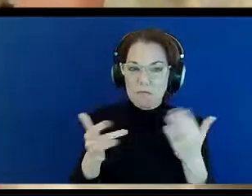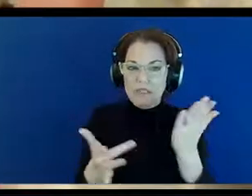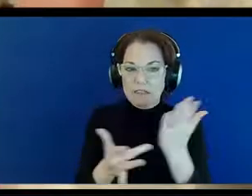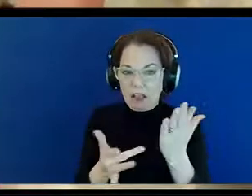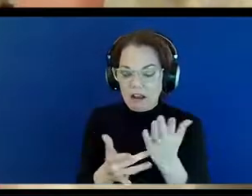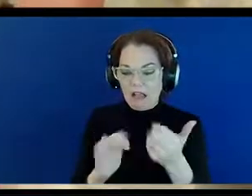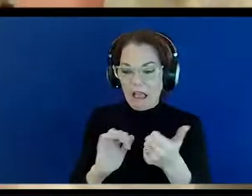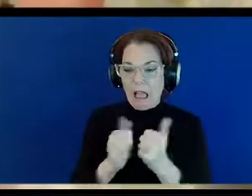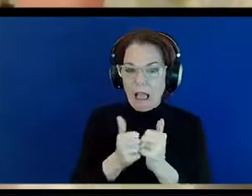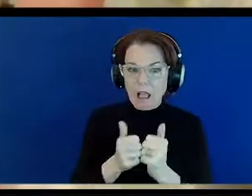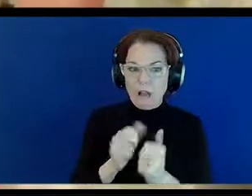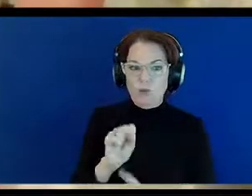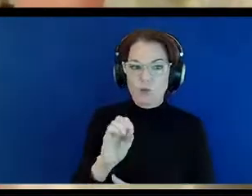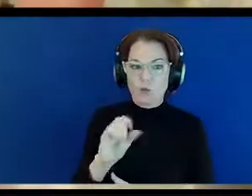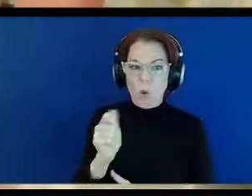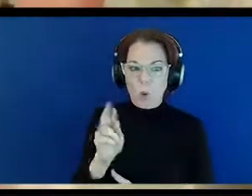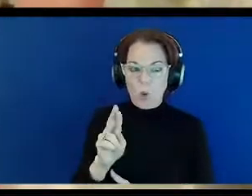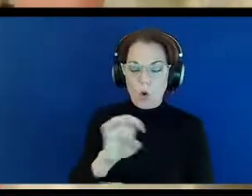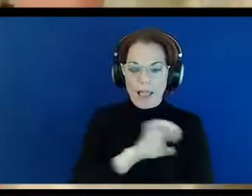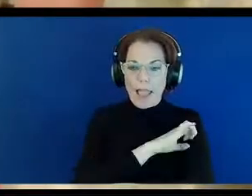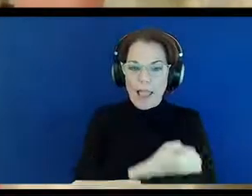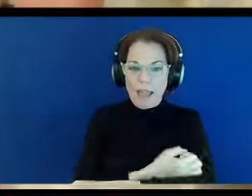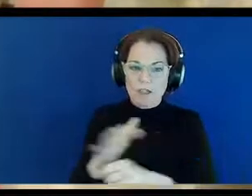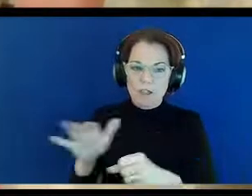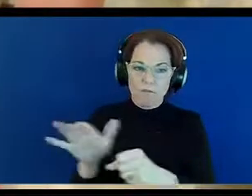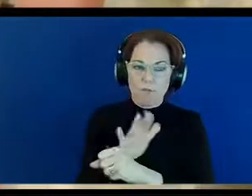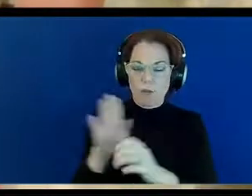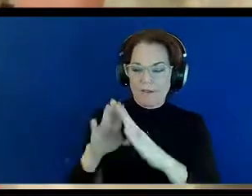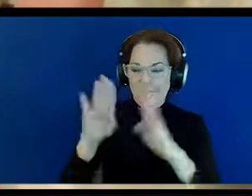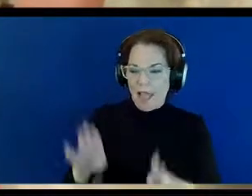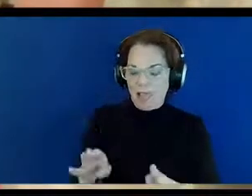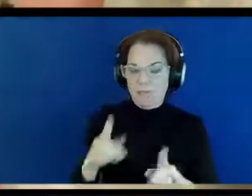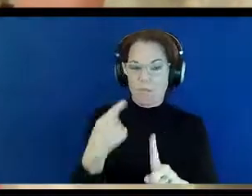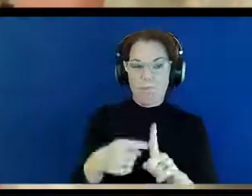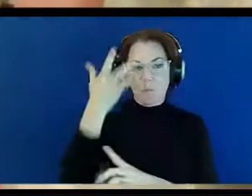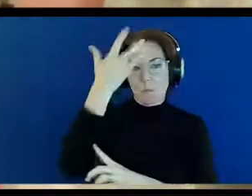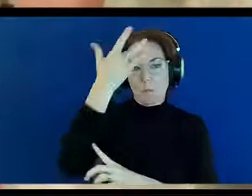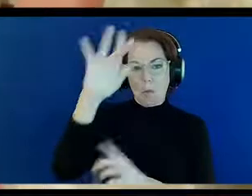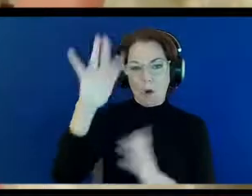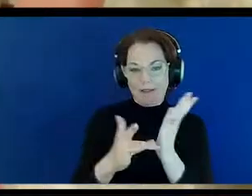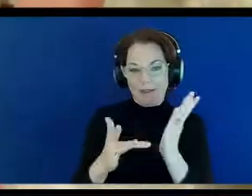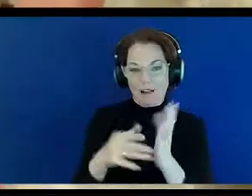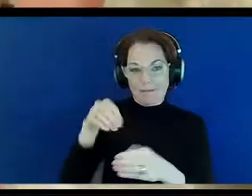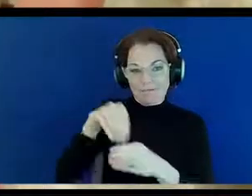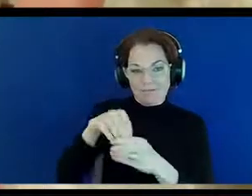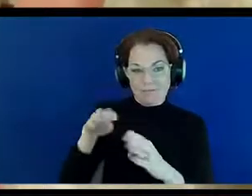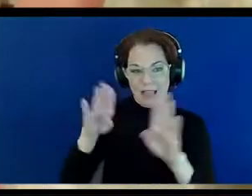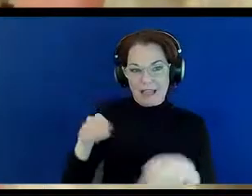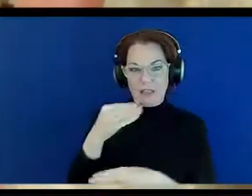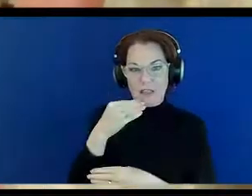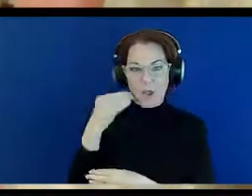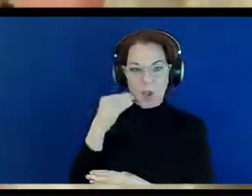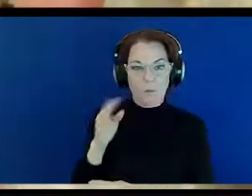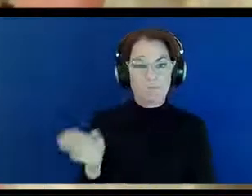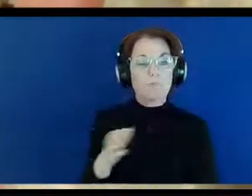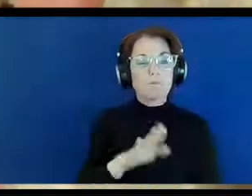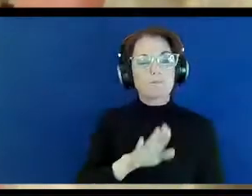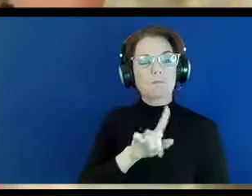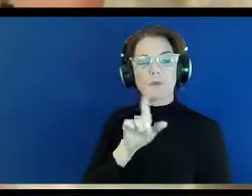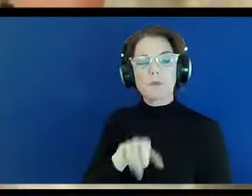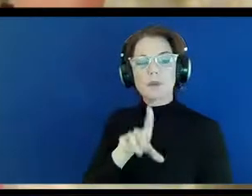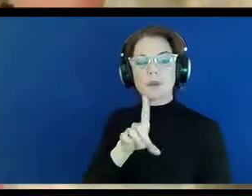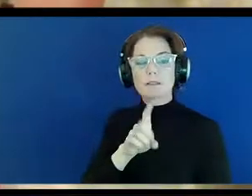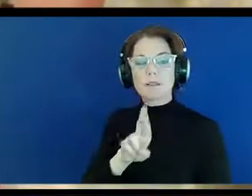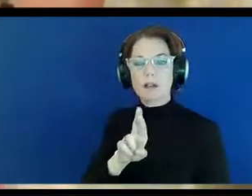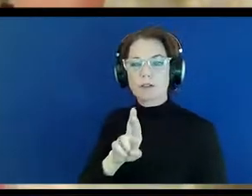energy with smart homes and health monitoring technologies. So, Dr. Parake, as a clinician and a public health